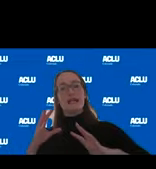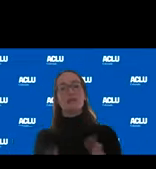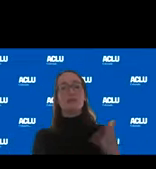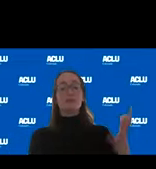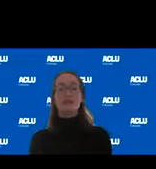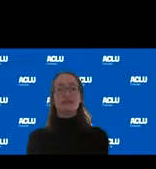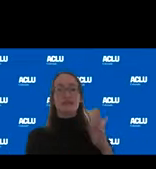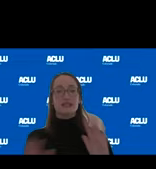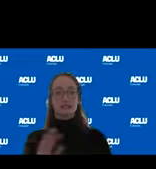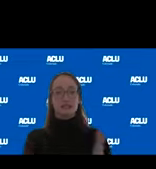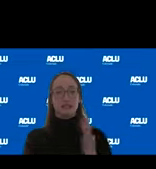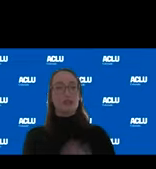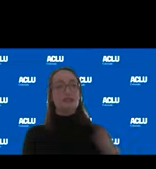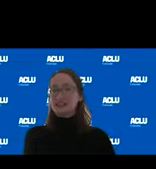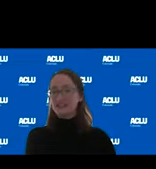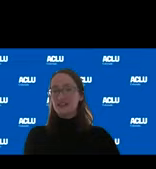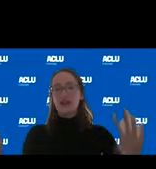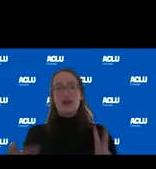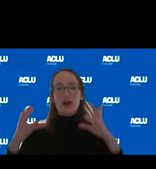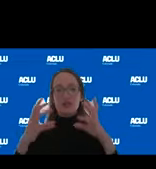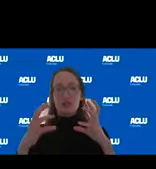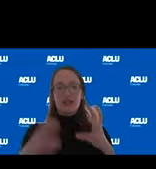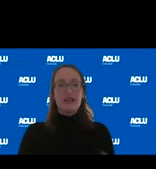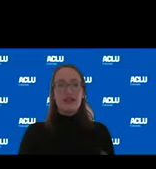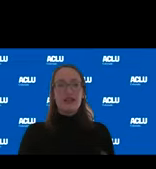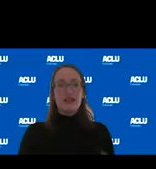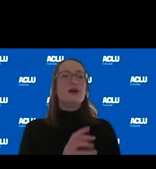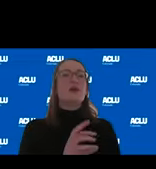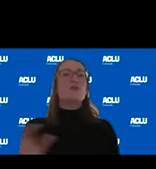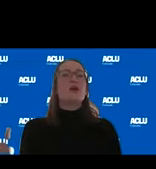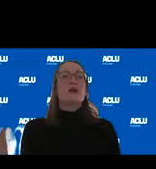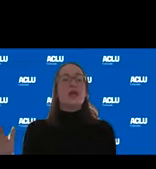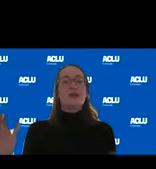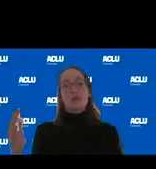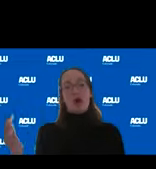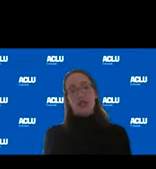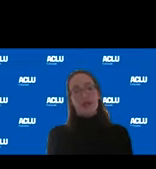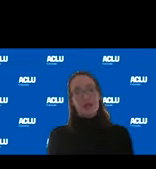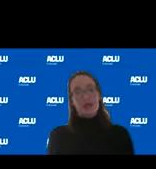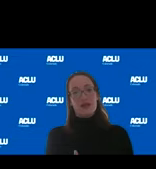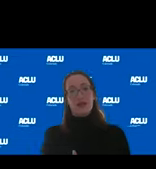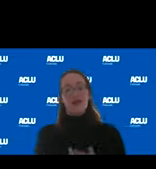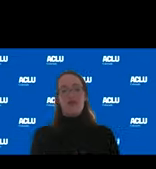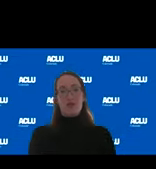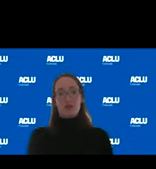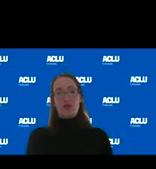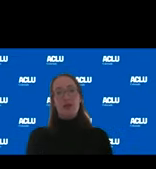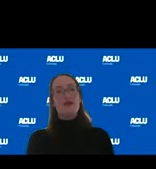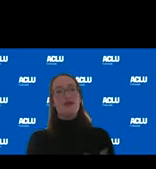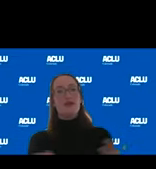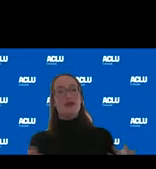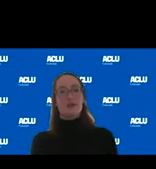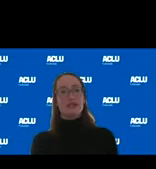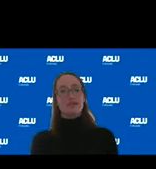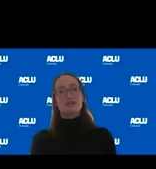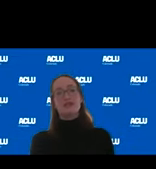and I'm going to be brief on these case studies just because this is a lunch bite. In Milwaukee in the beginning of April,